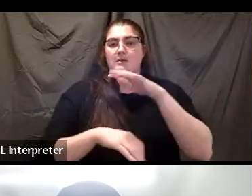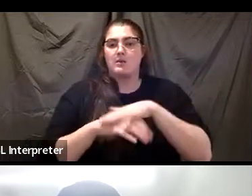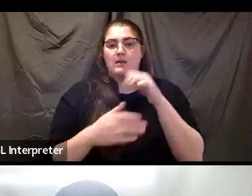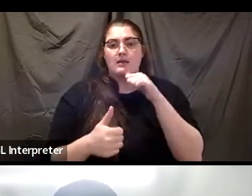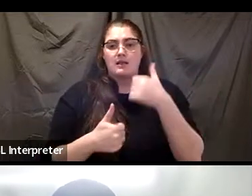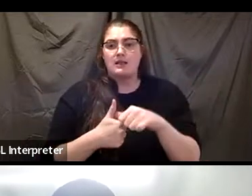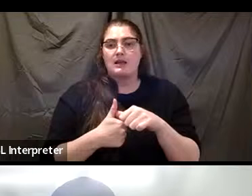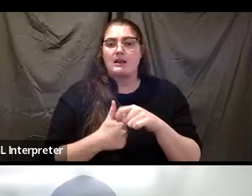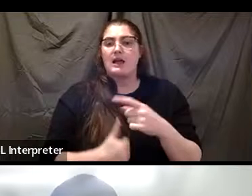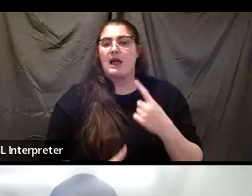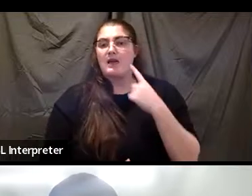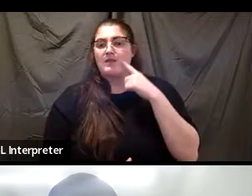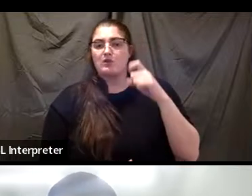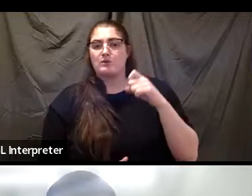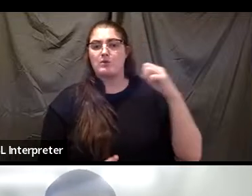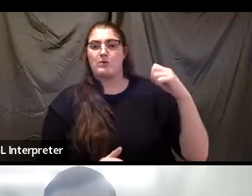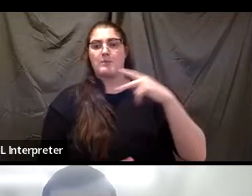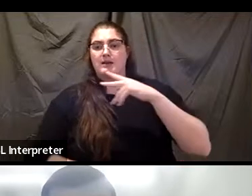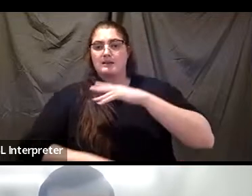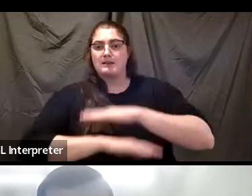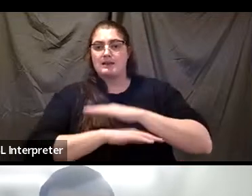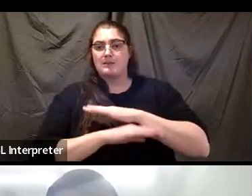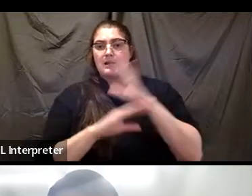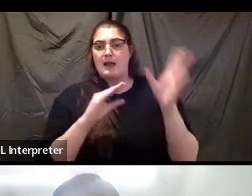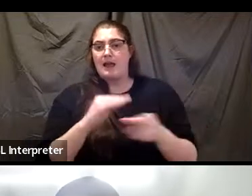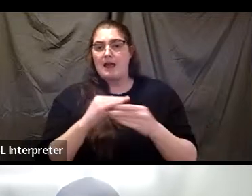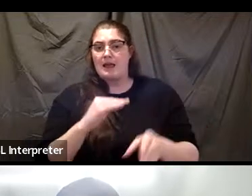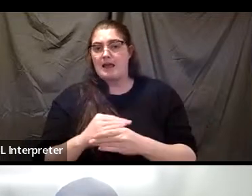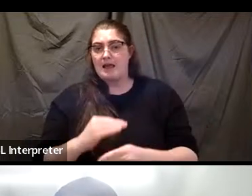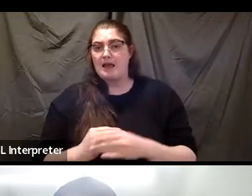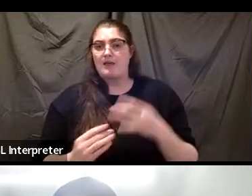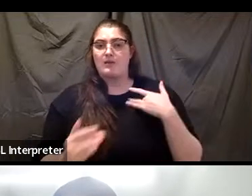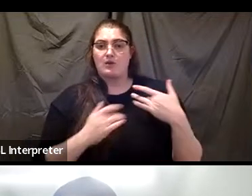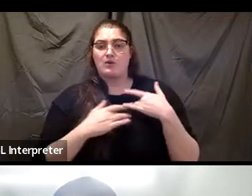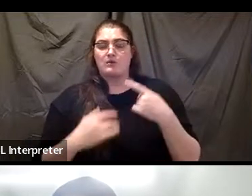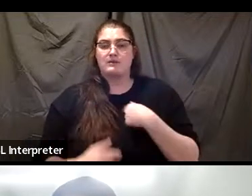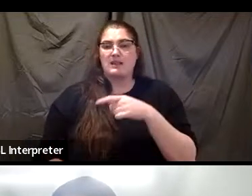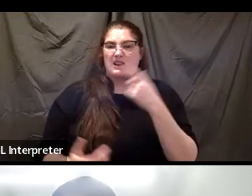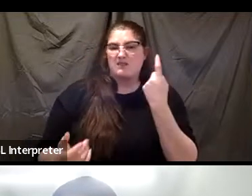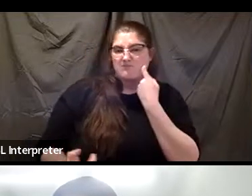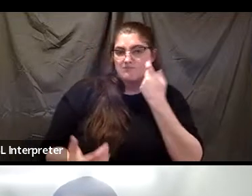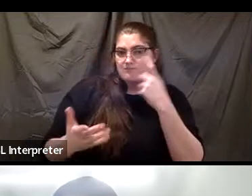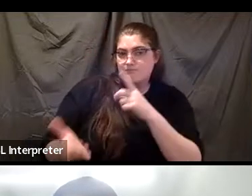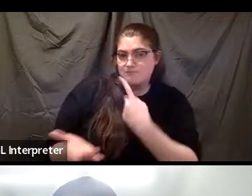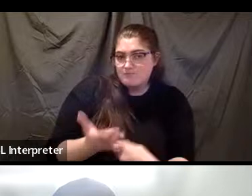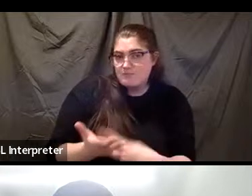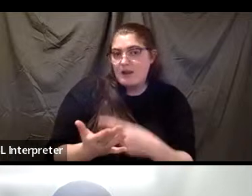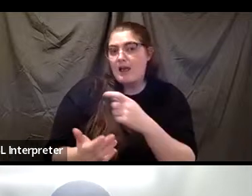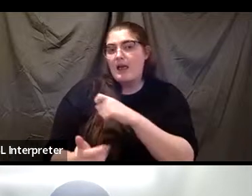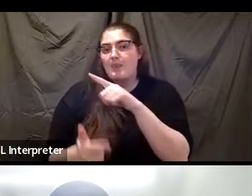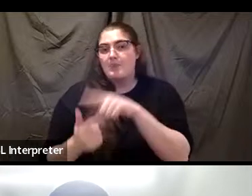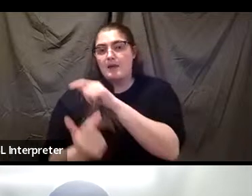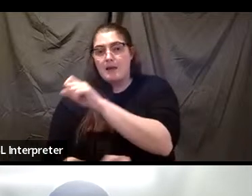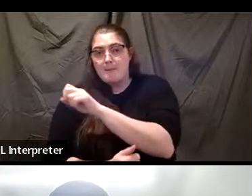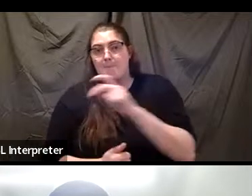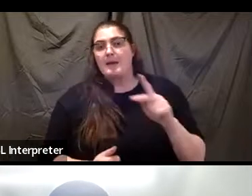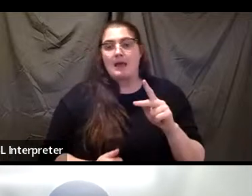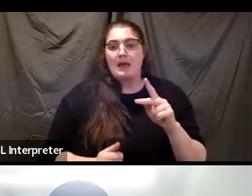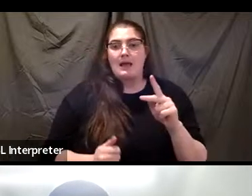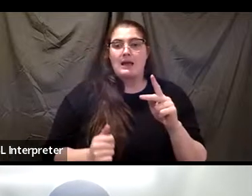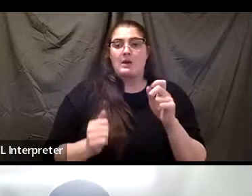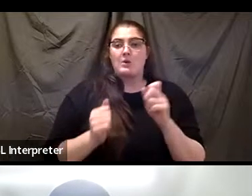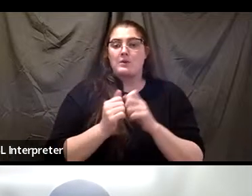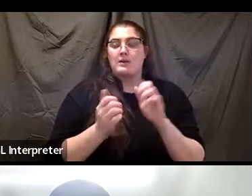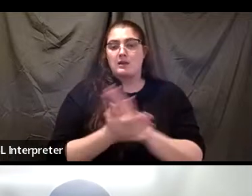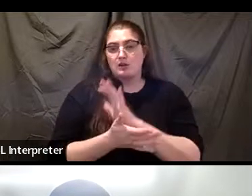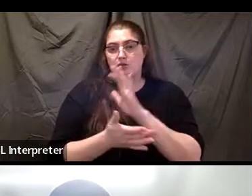I think you need to go back to the table and add the concerns that I've addressed here, and then come back with a